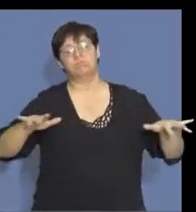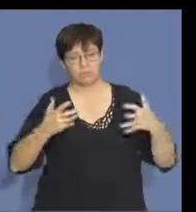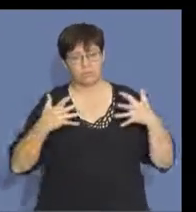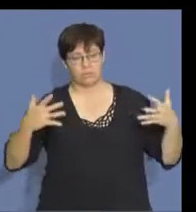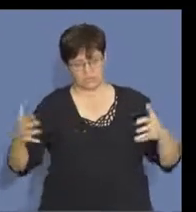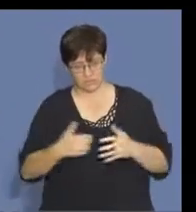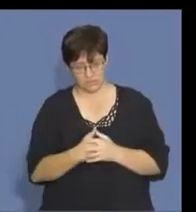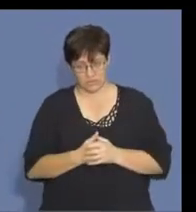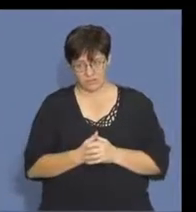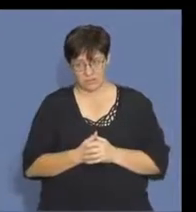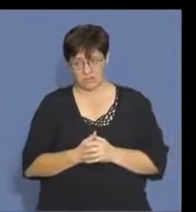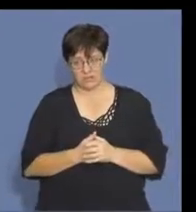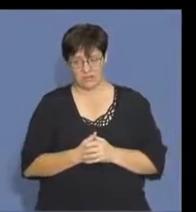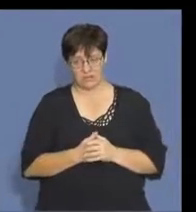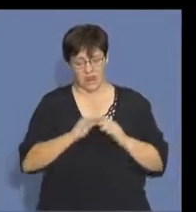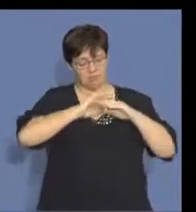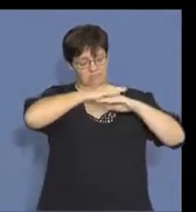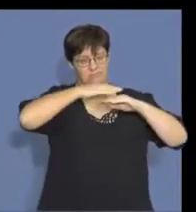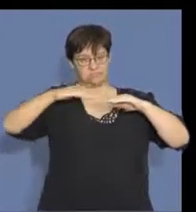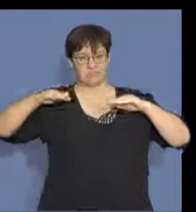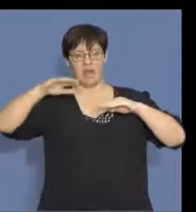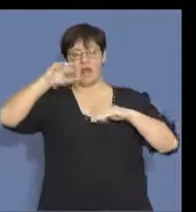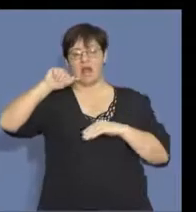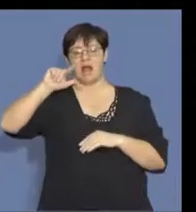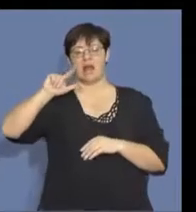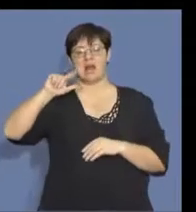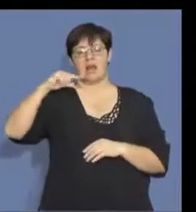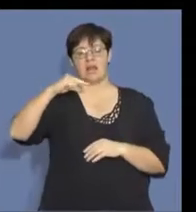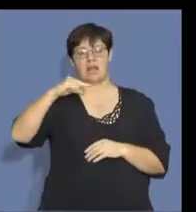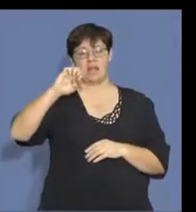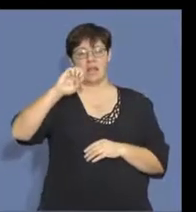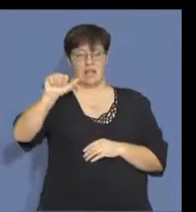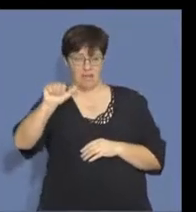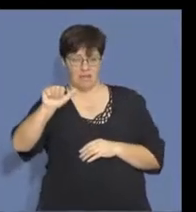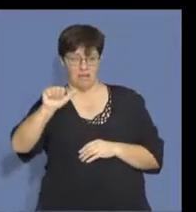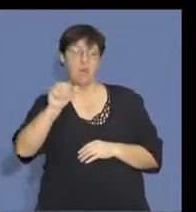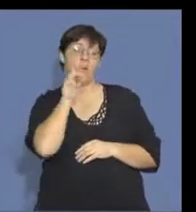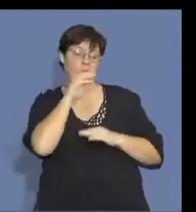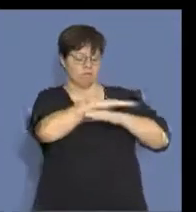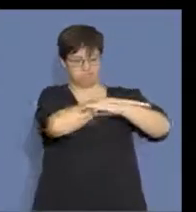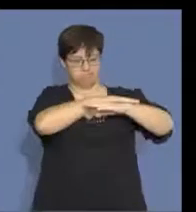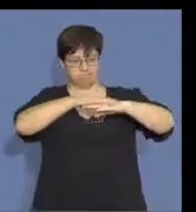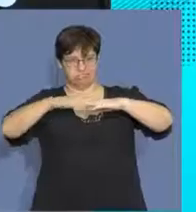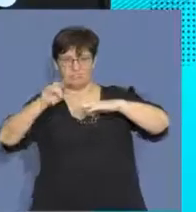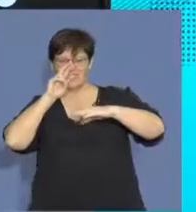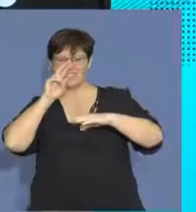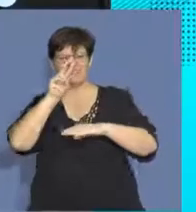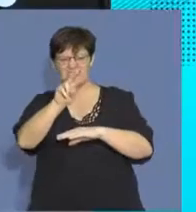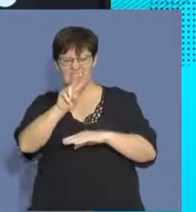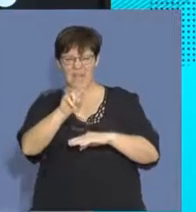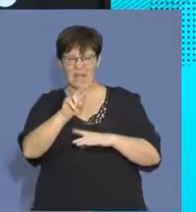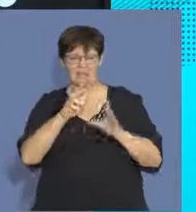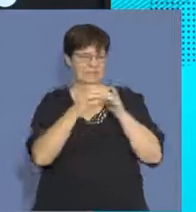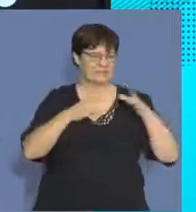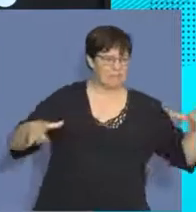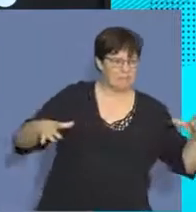it produces a significant layer of algae over the surface of the water, something that you would have experienced when you've been to a